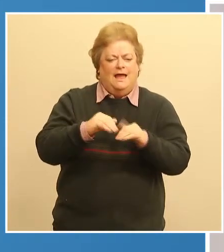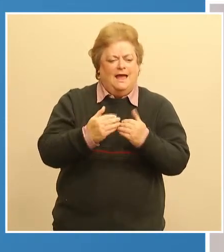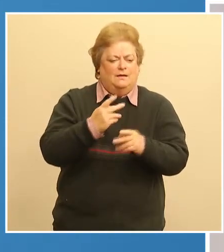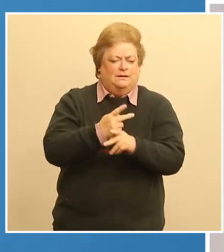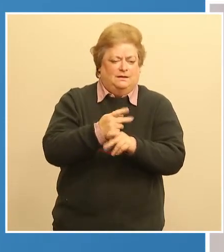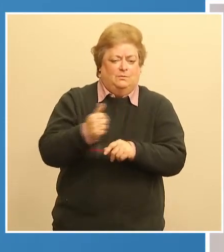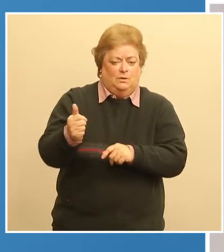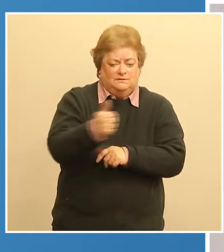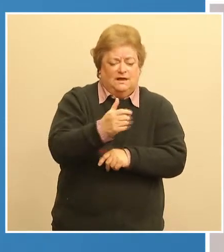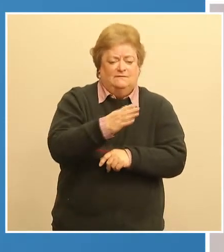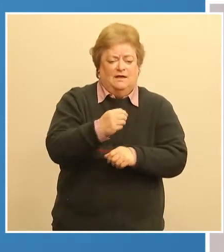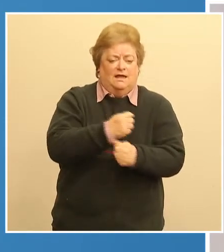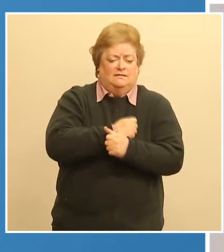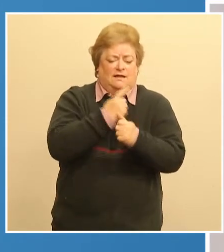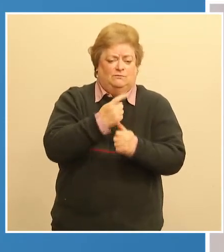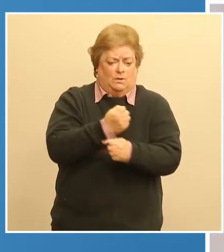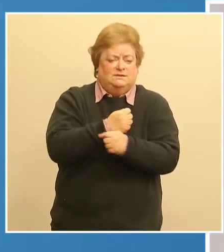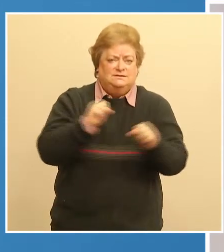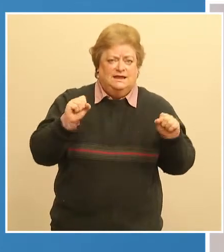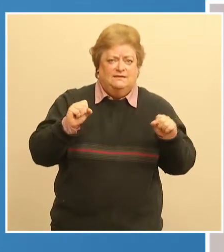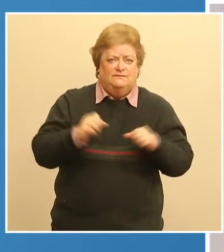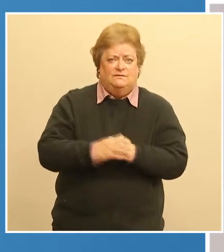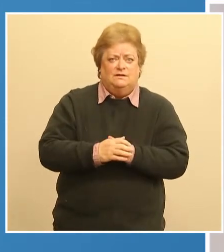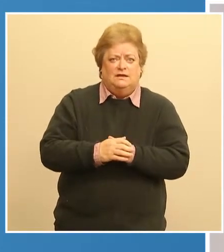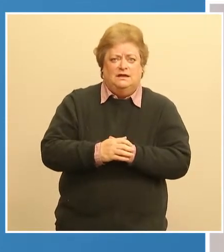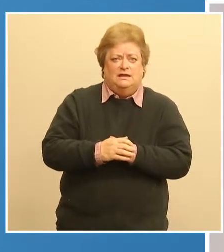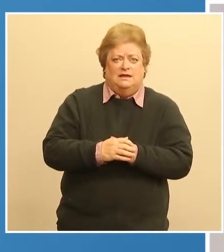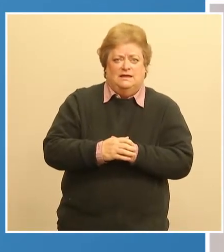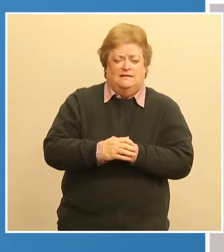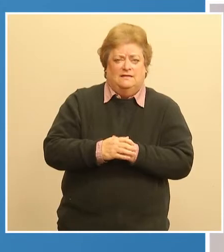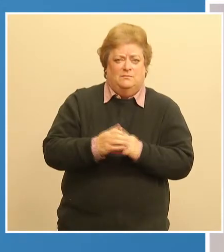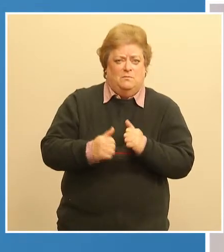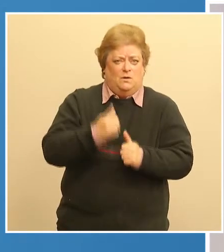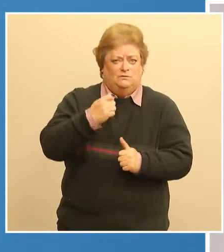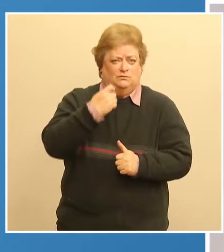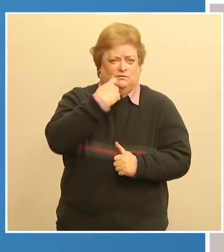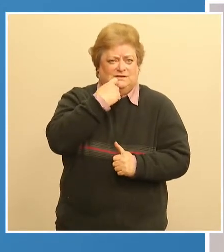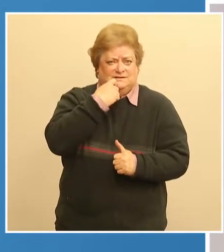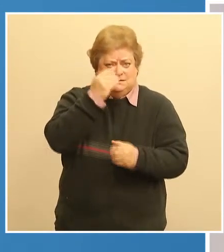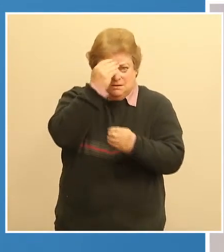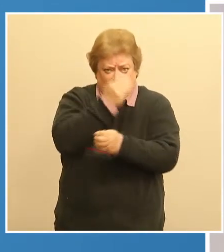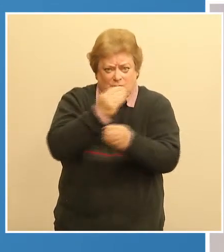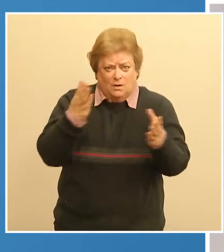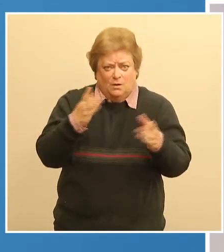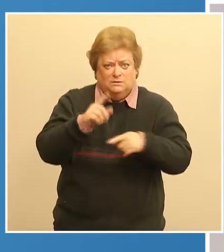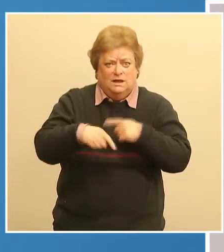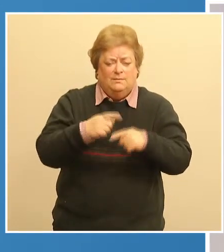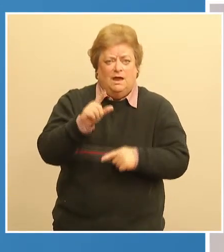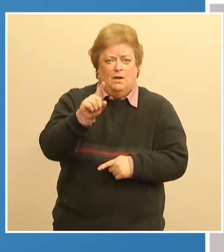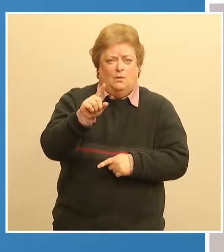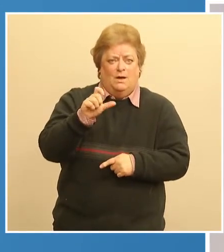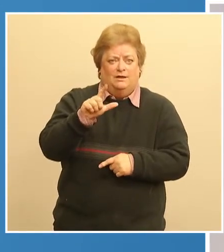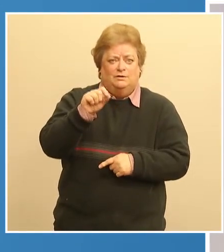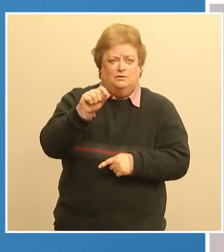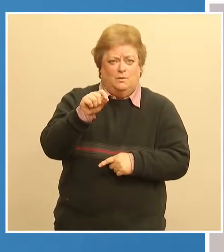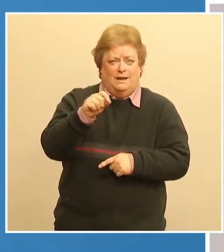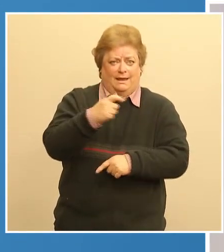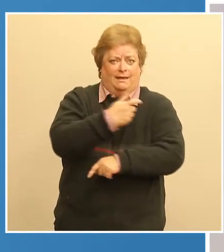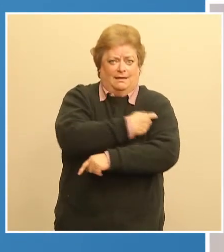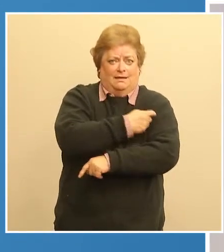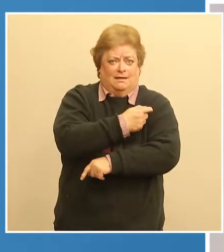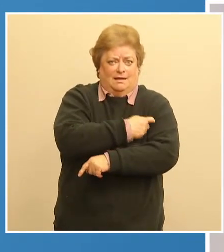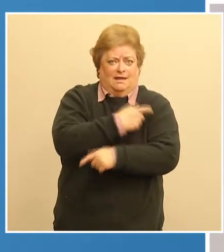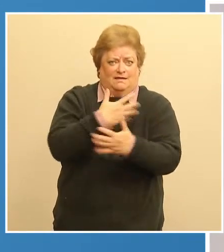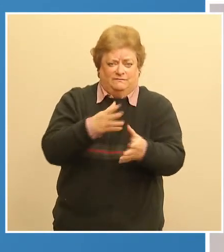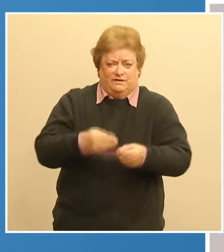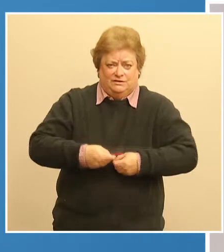safe. And today's latest local news is that about 120,000 doses of vaccine have